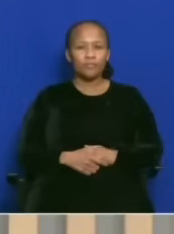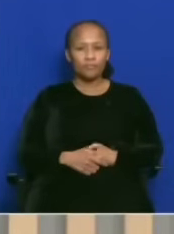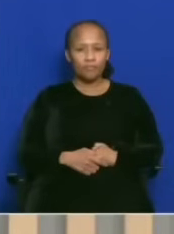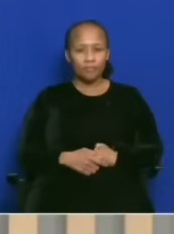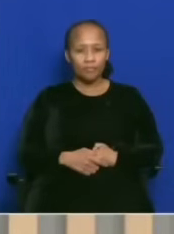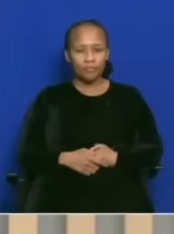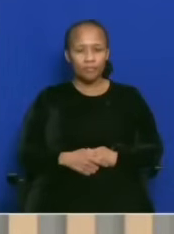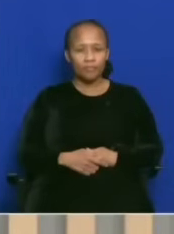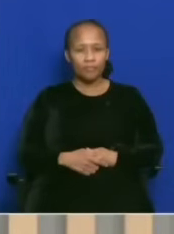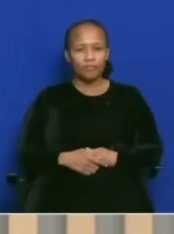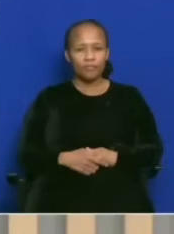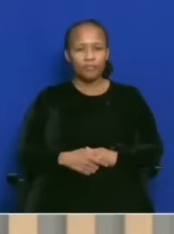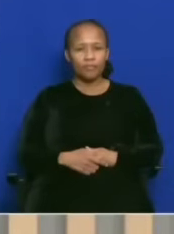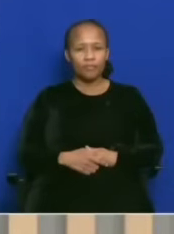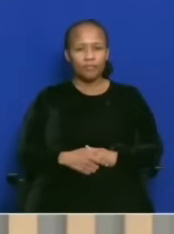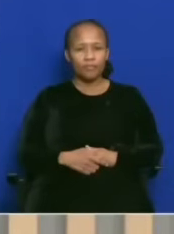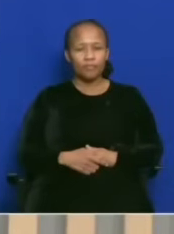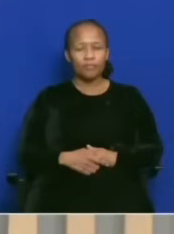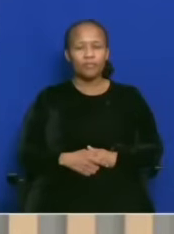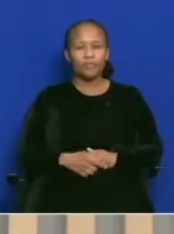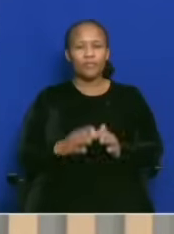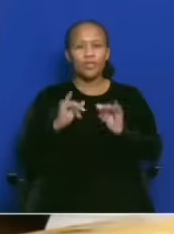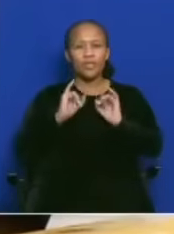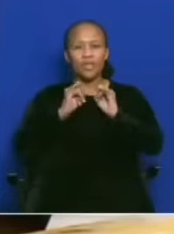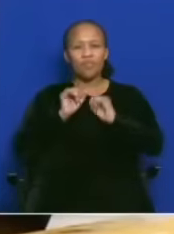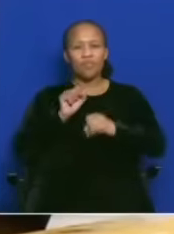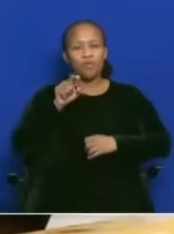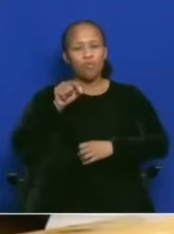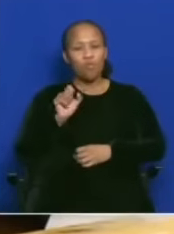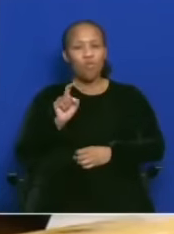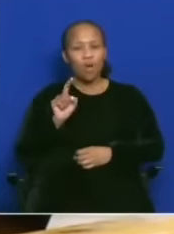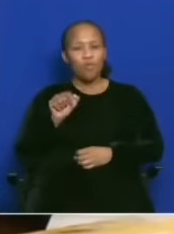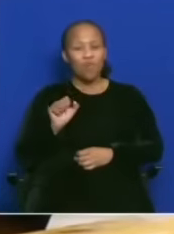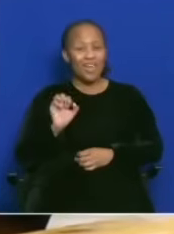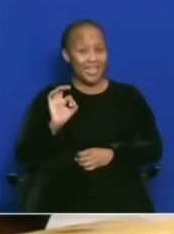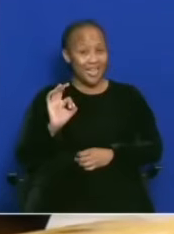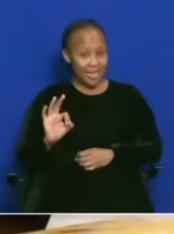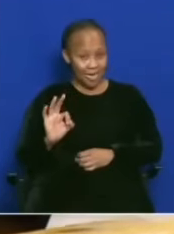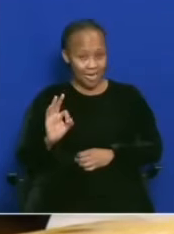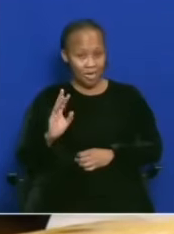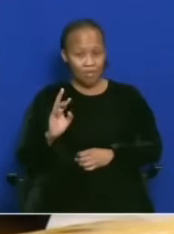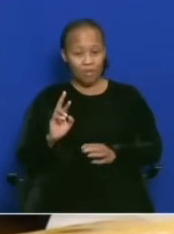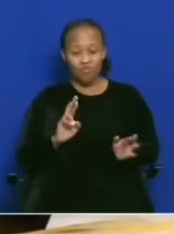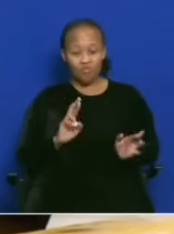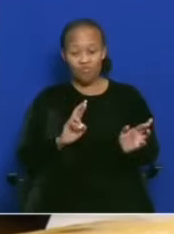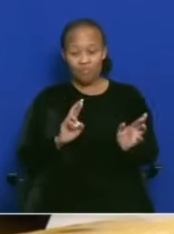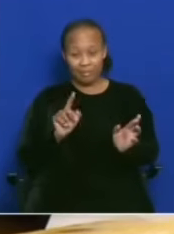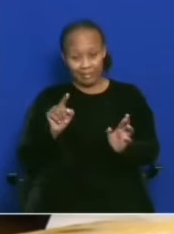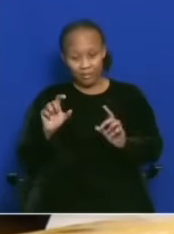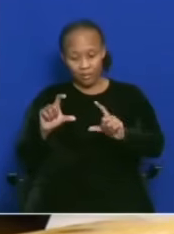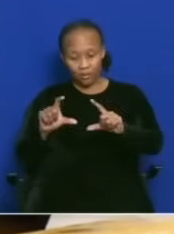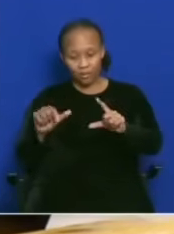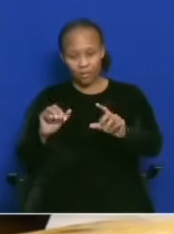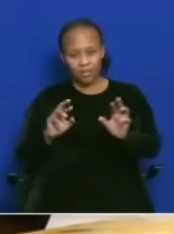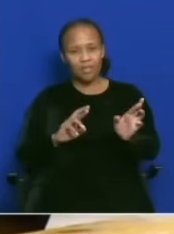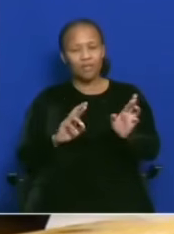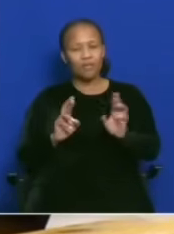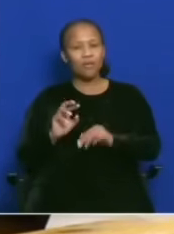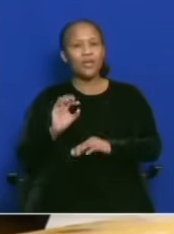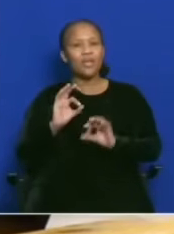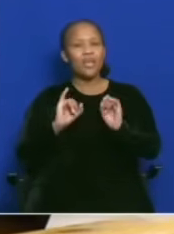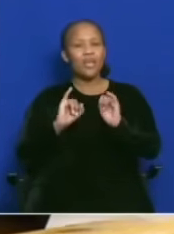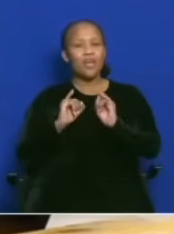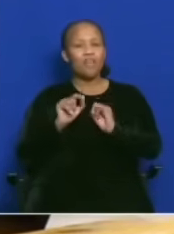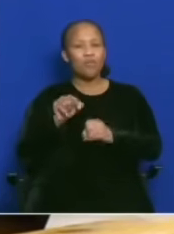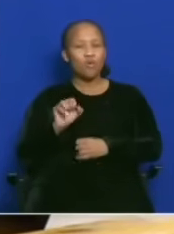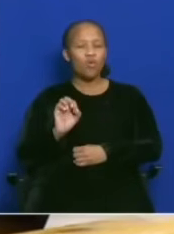And the 11.1.3 that is being referred to here is 11.1.3 of the